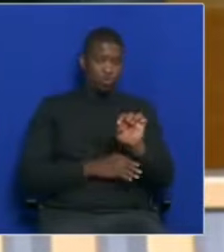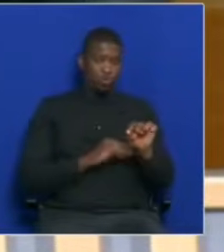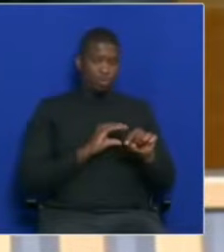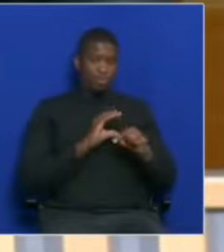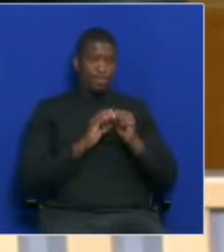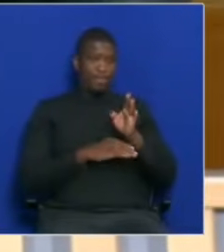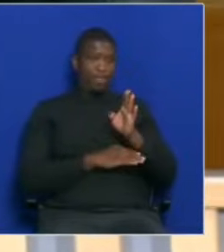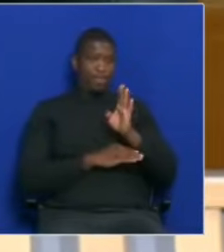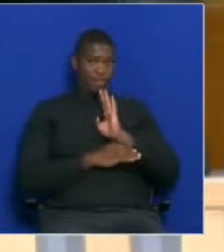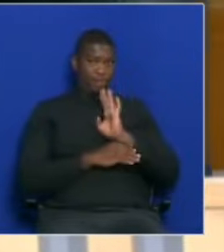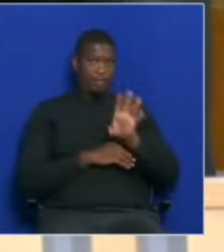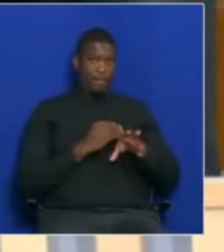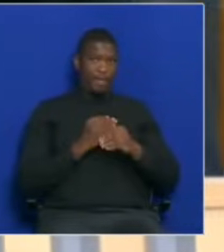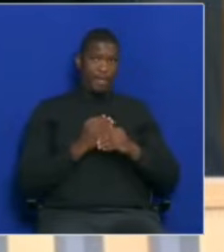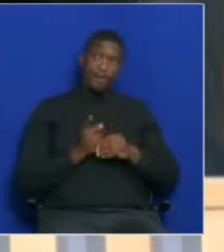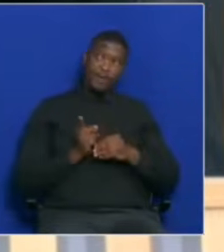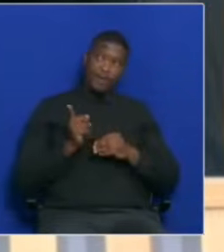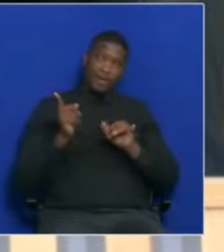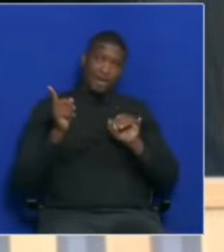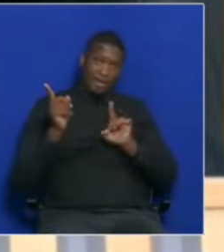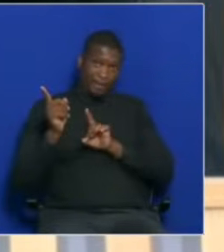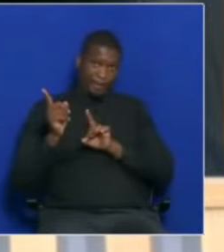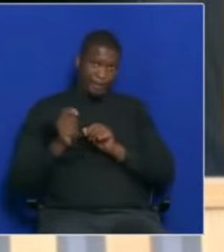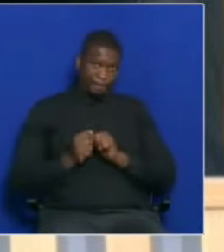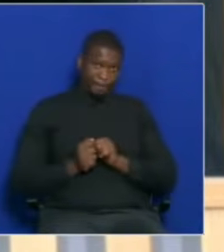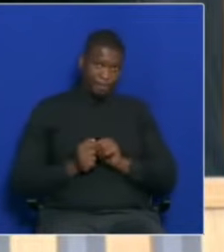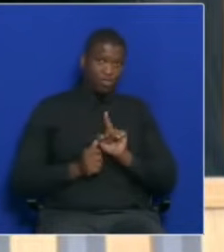ID, but in fact it is preceded, as